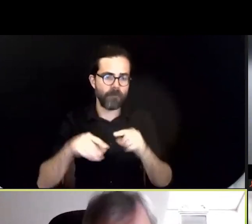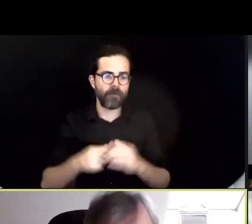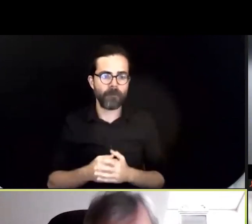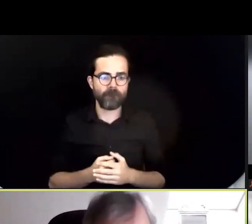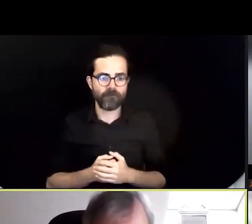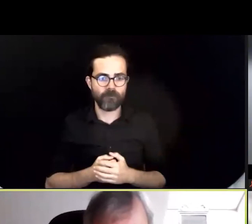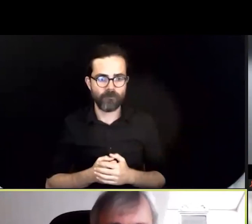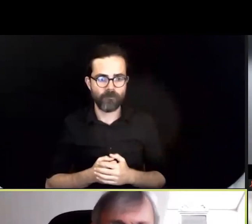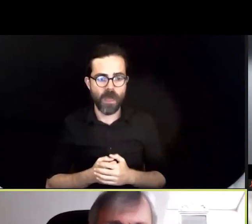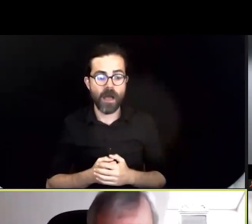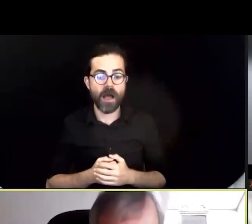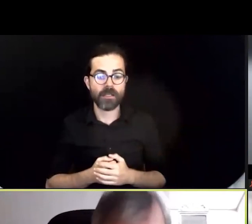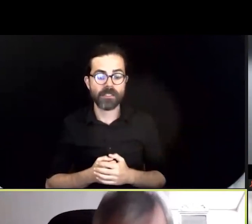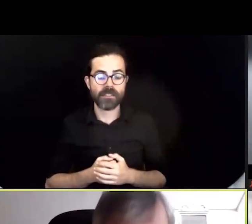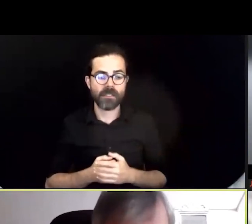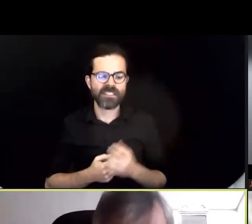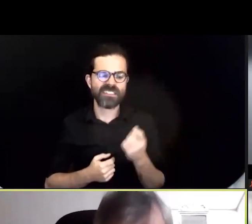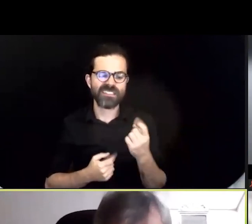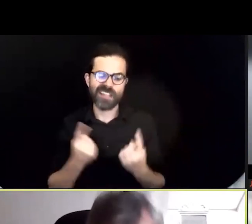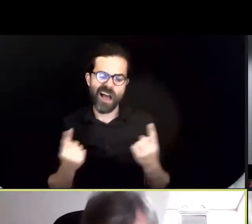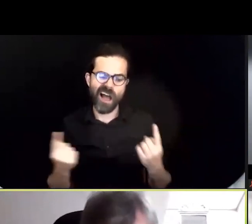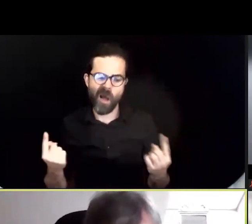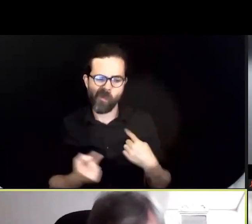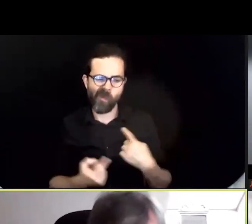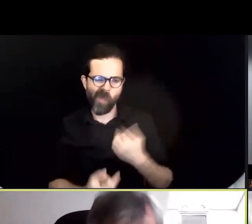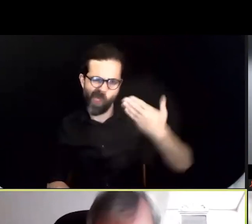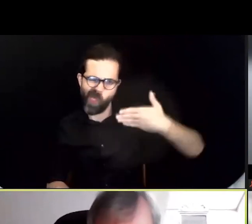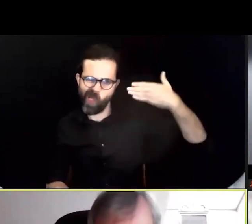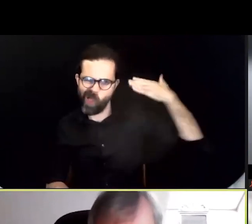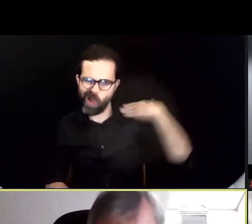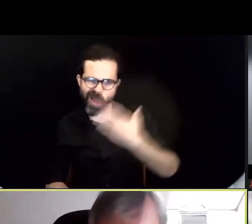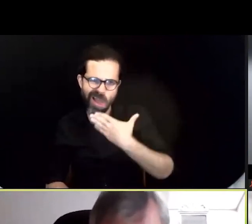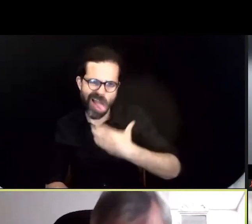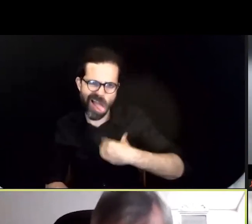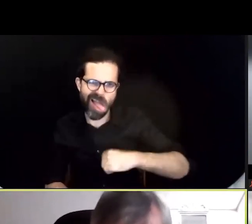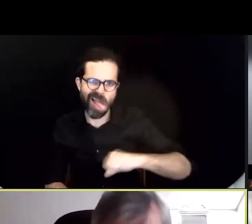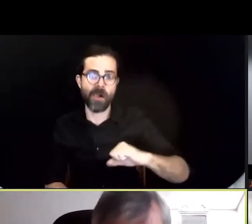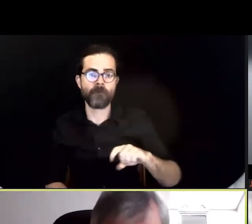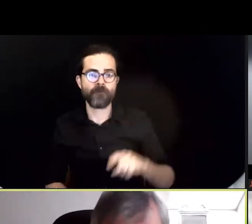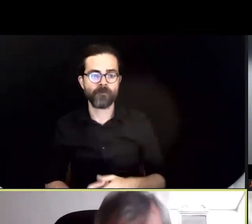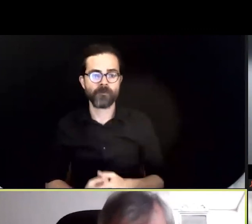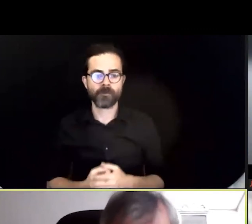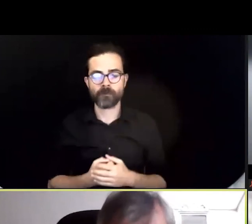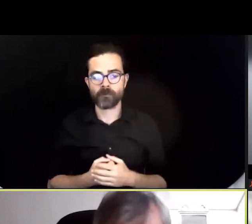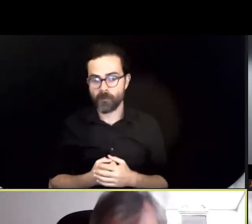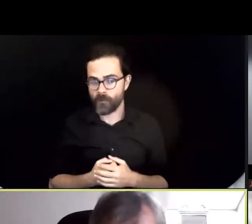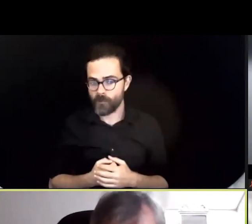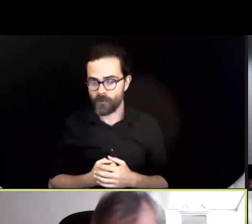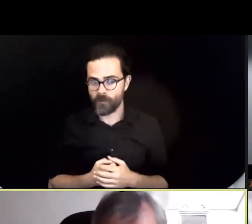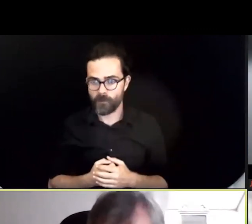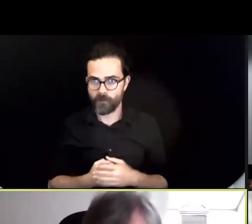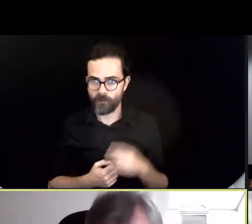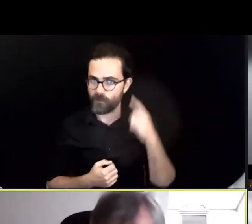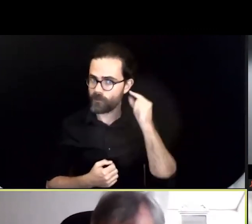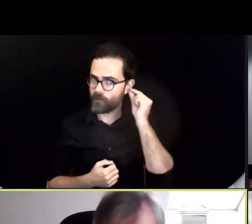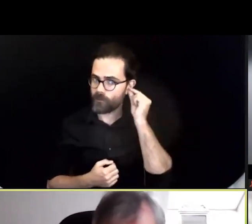old-fashioned, where actually newer items are around. What is seeming to be happening is remote care